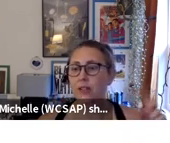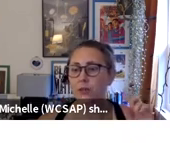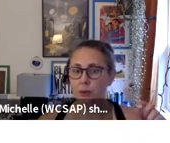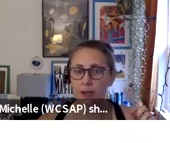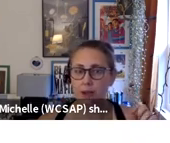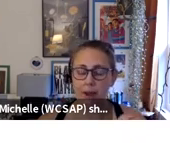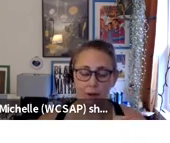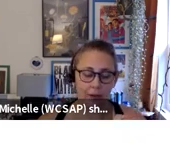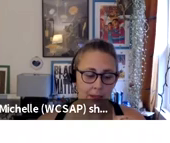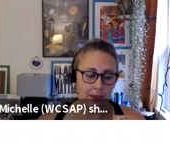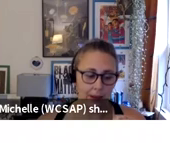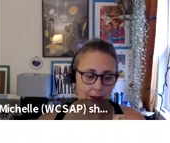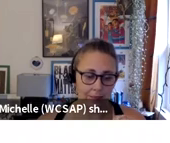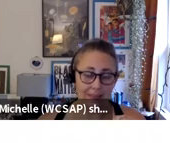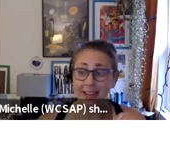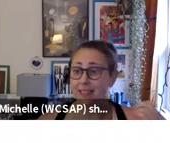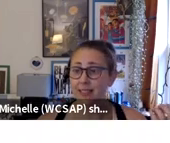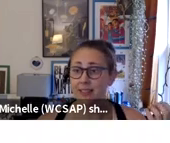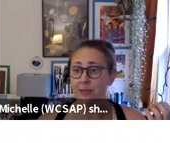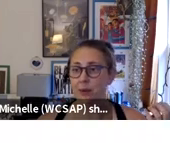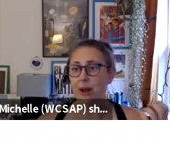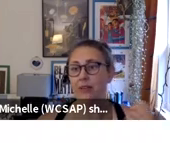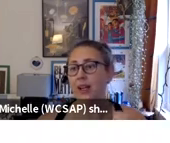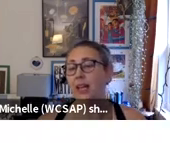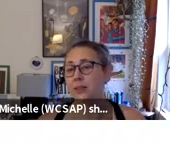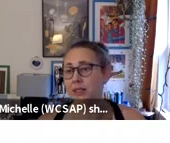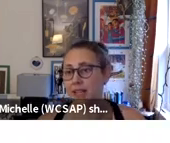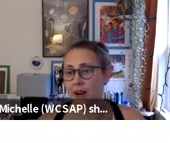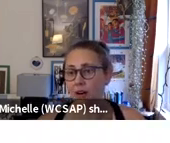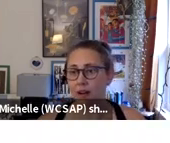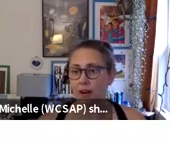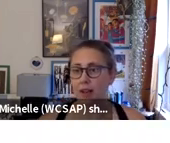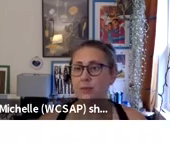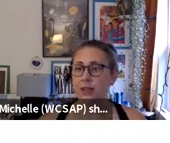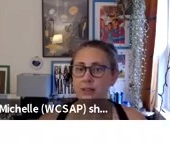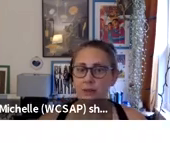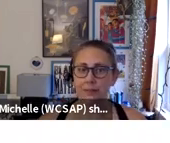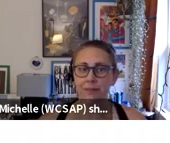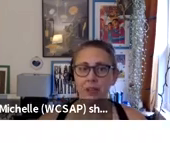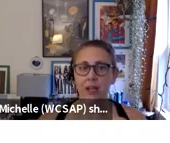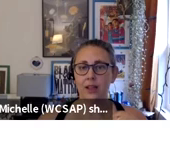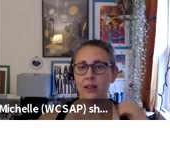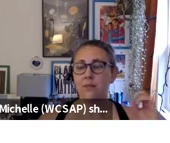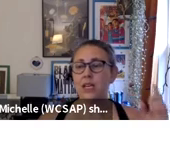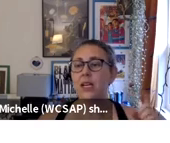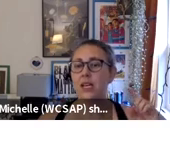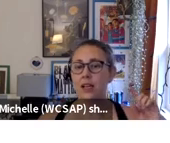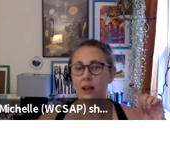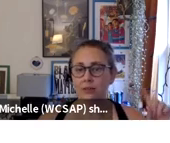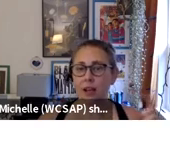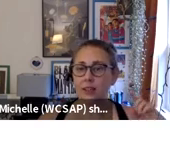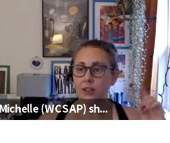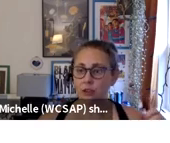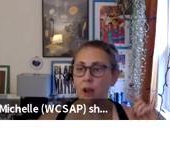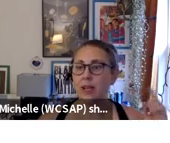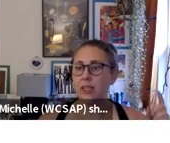and transphobia about, and sexism about, like, lesbians can't hurt other lesbians, right? That the meaning